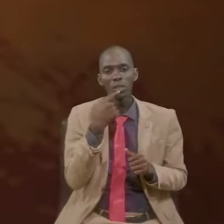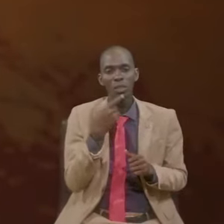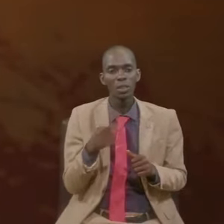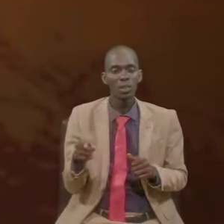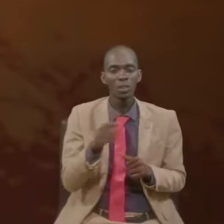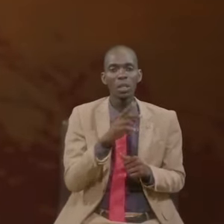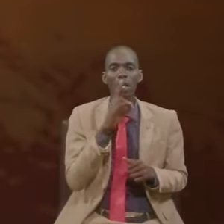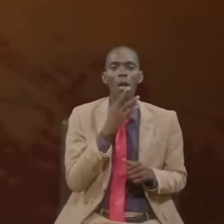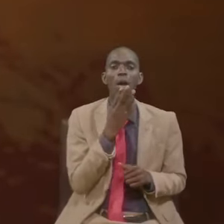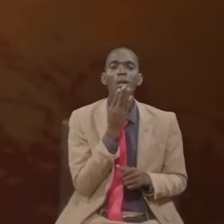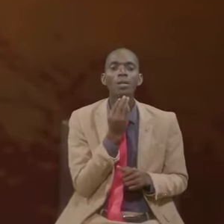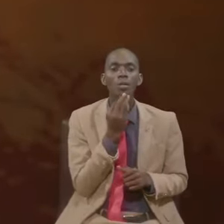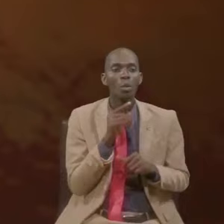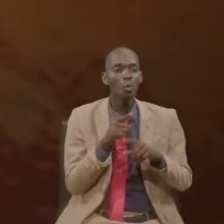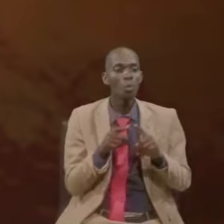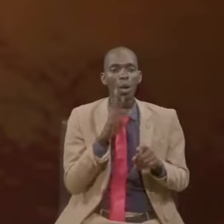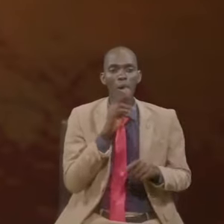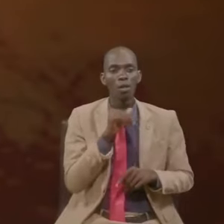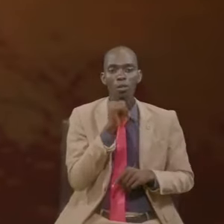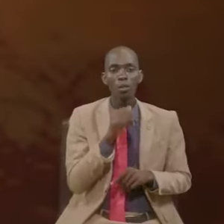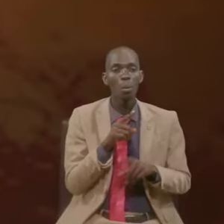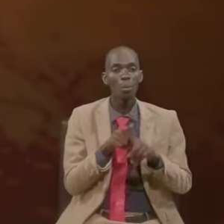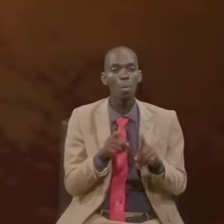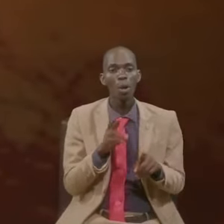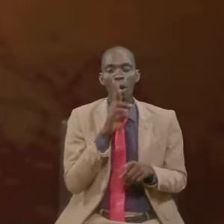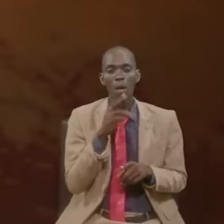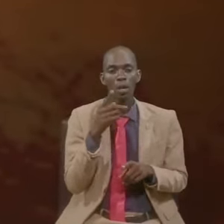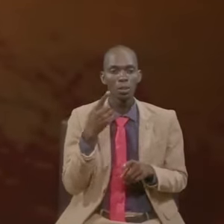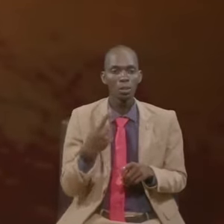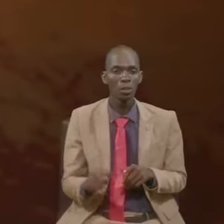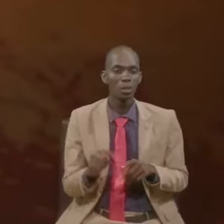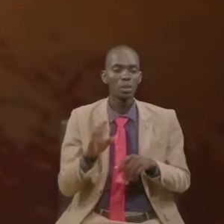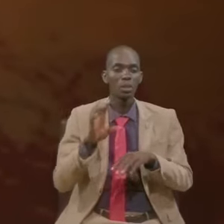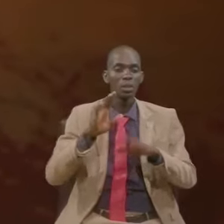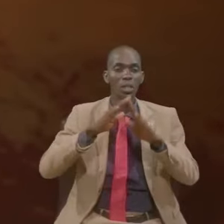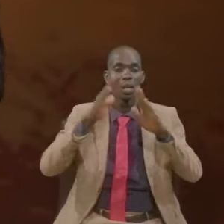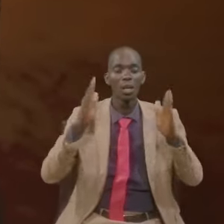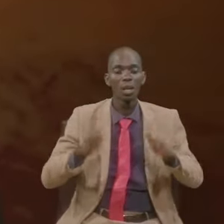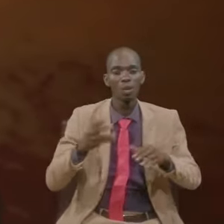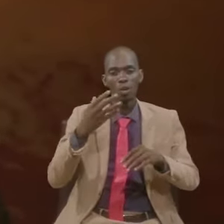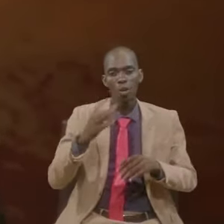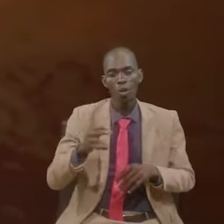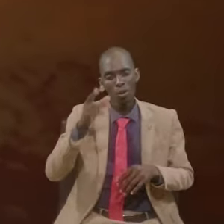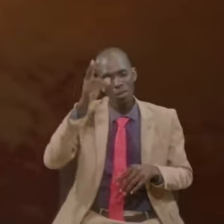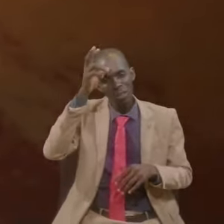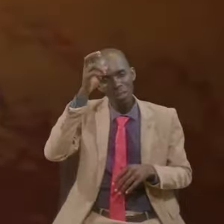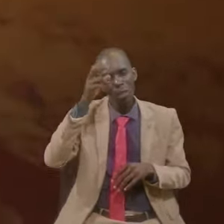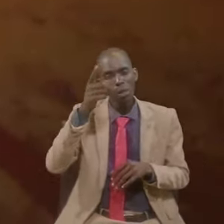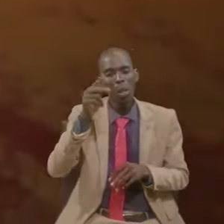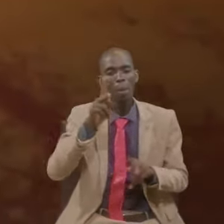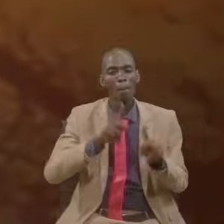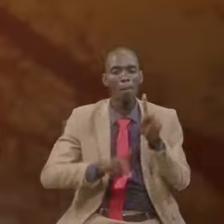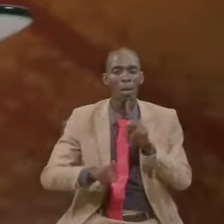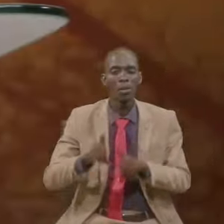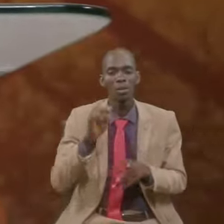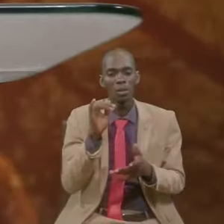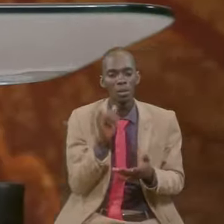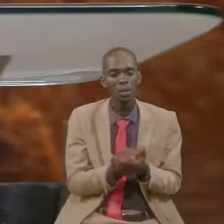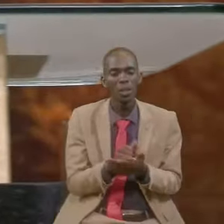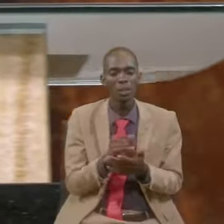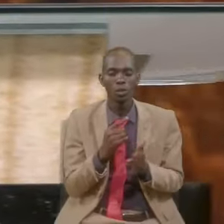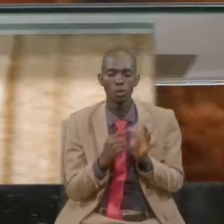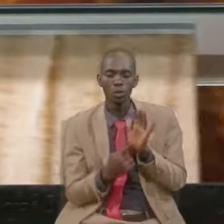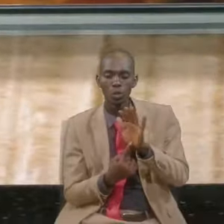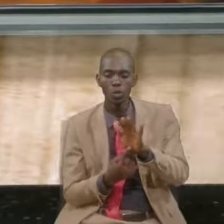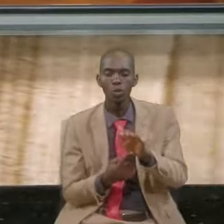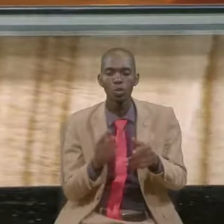and are not, but are the synagogue of Satan. The people who claim were Jews,